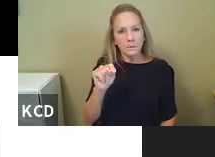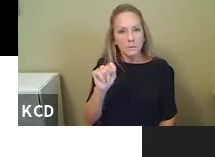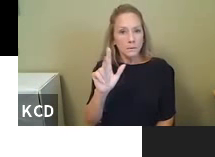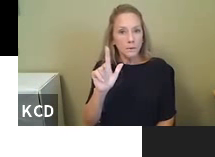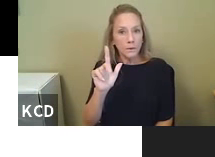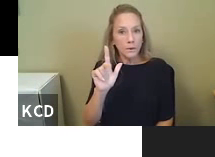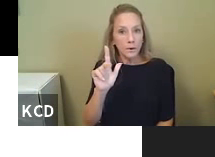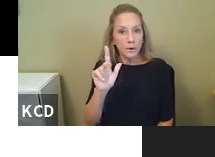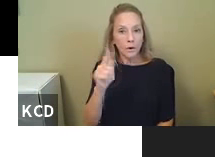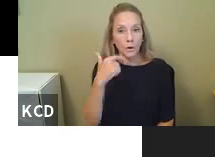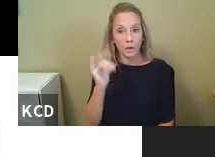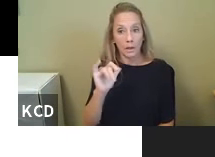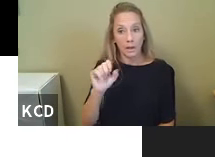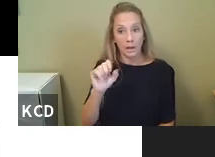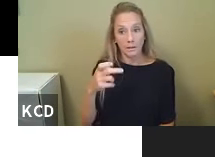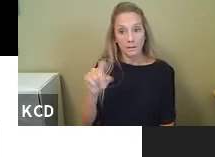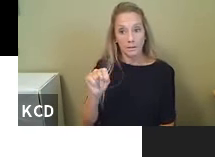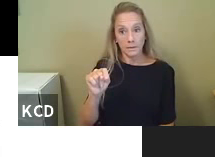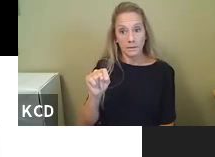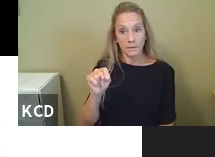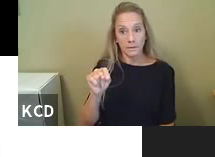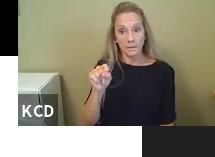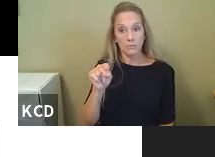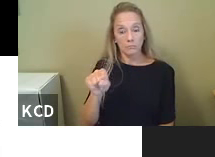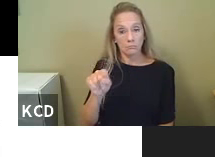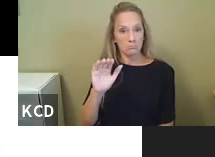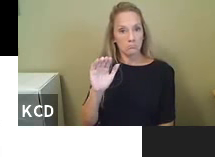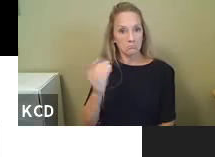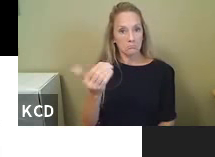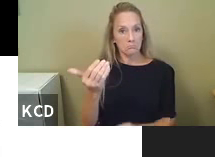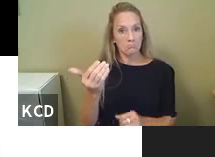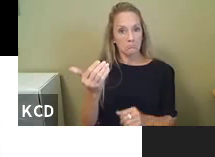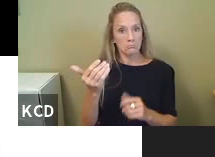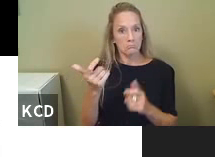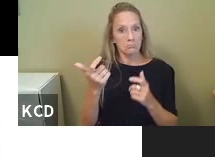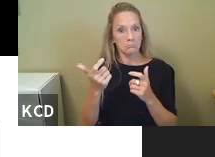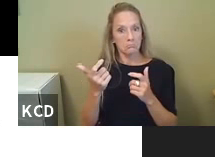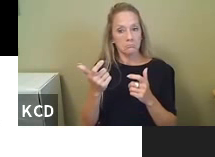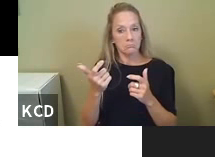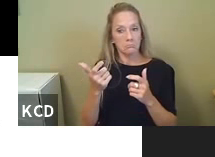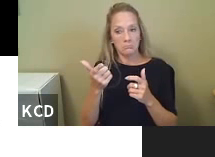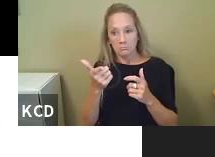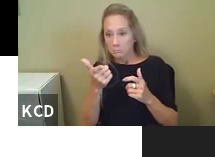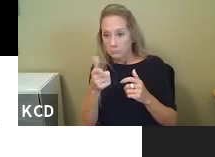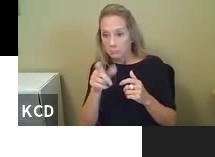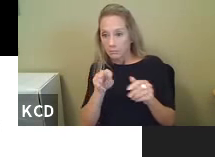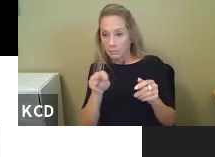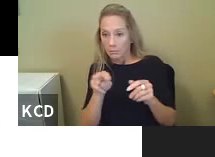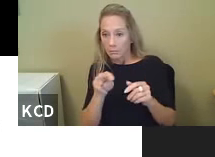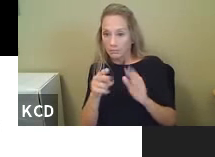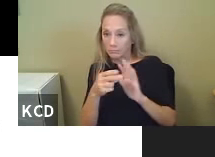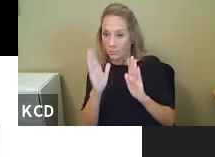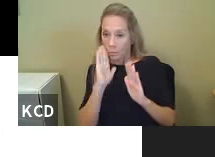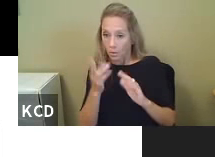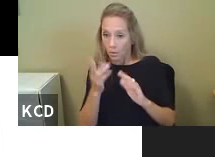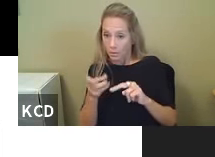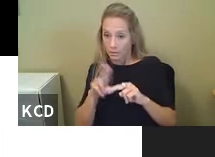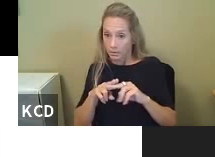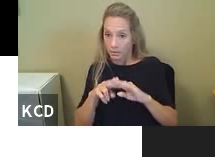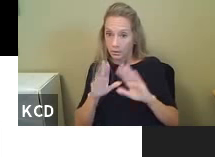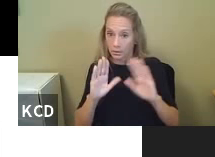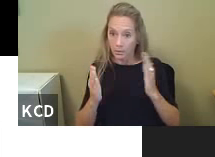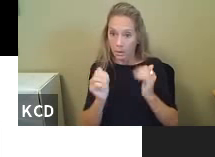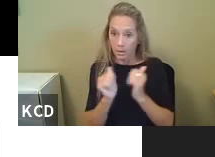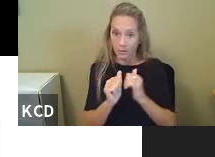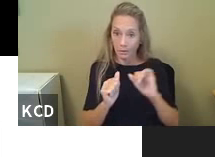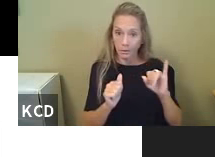and it looks like September will be a significantly higher month from a cases diagnosed than July or August by the time